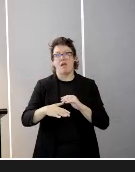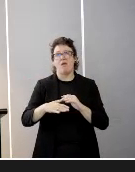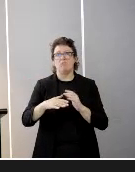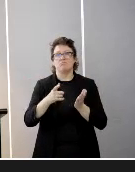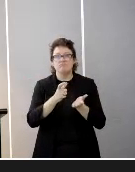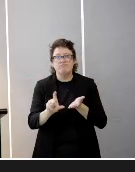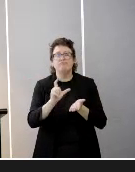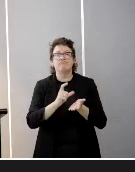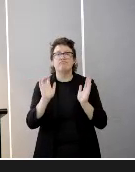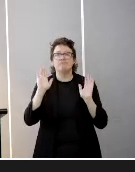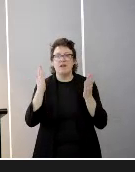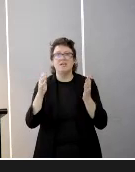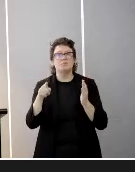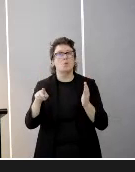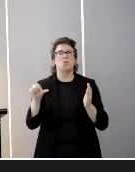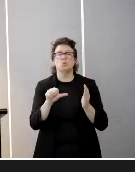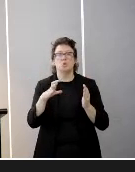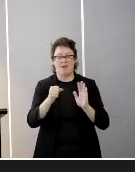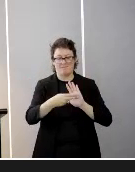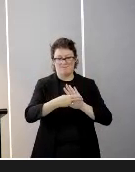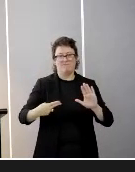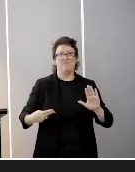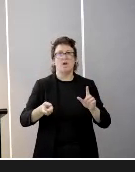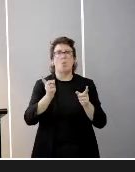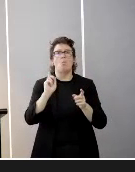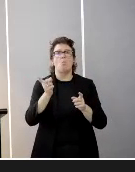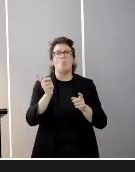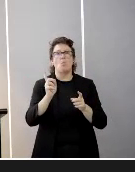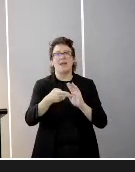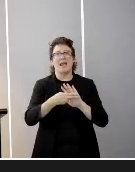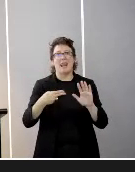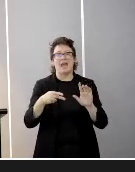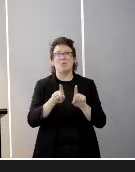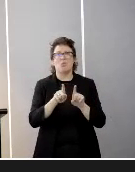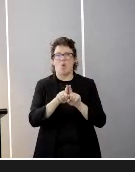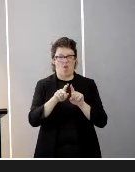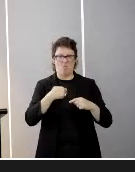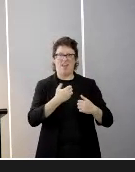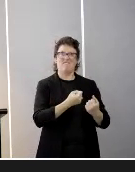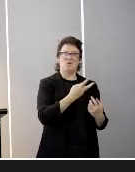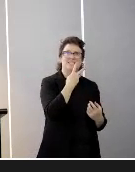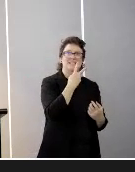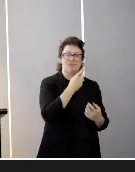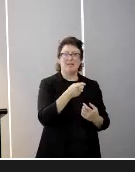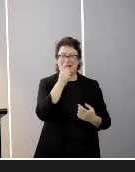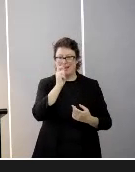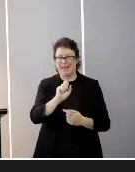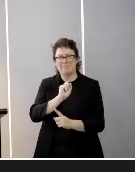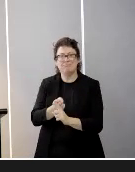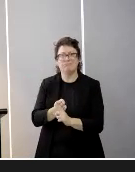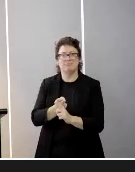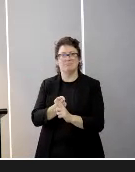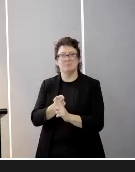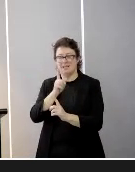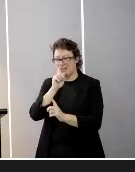and that social media should come with warning labels like we have on cigarettes, that they may cause harm. I think